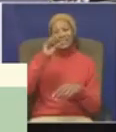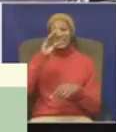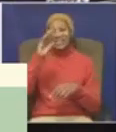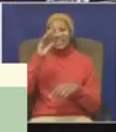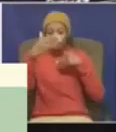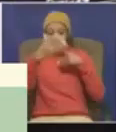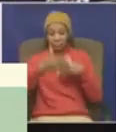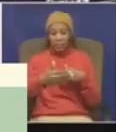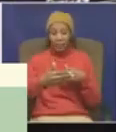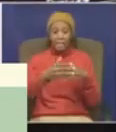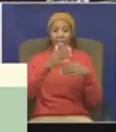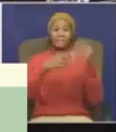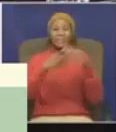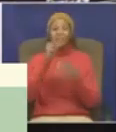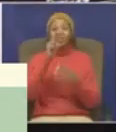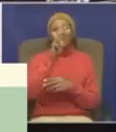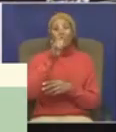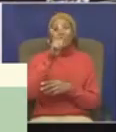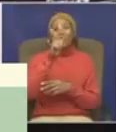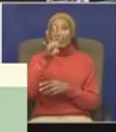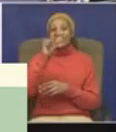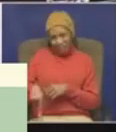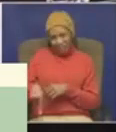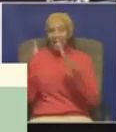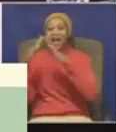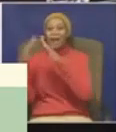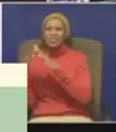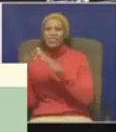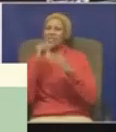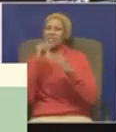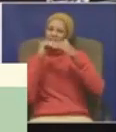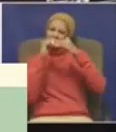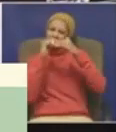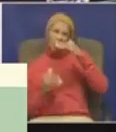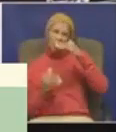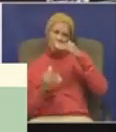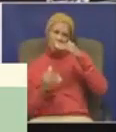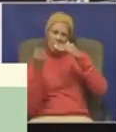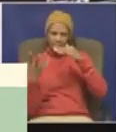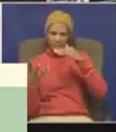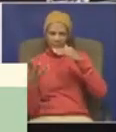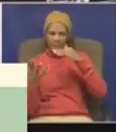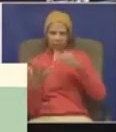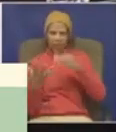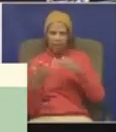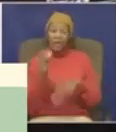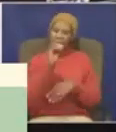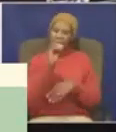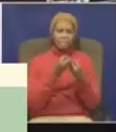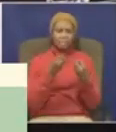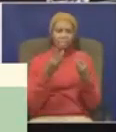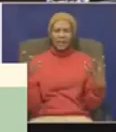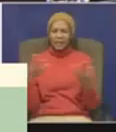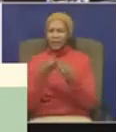building 240,000 houses, which is way below what we had wanted. And there are many reasons around the